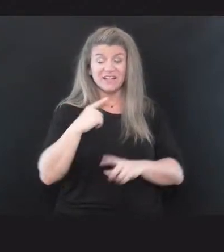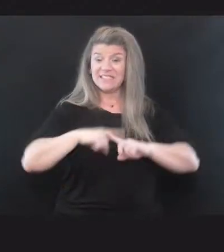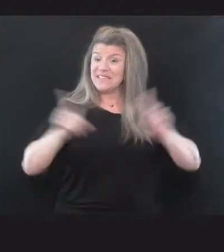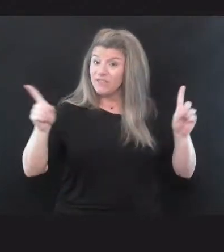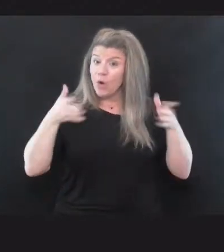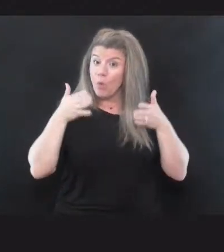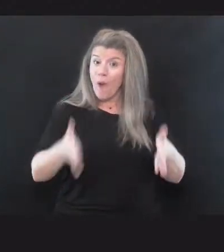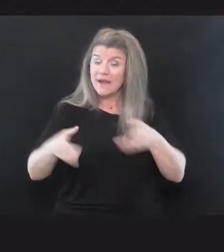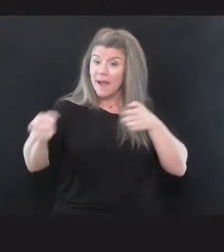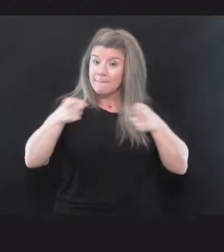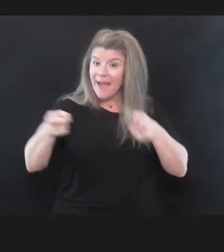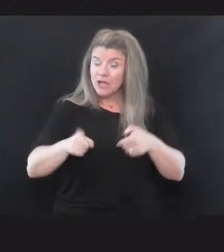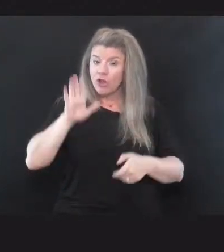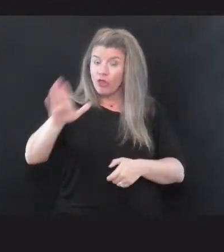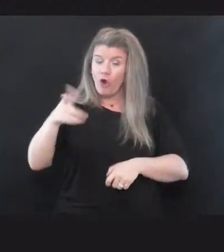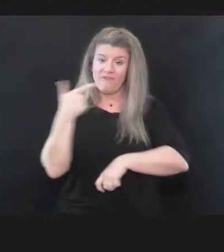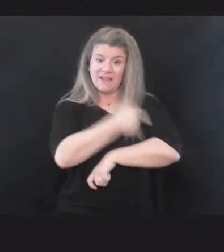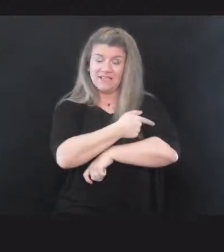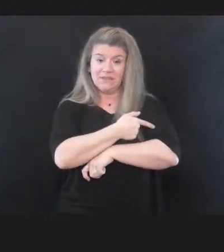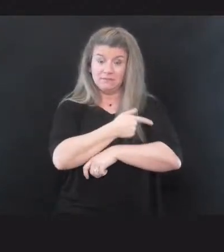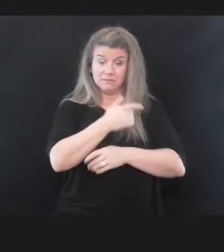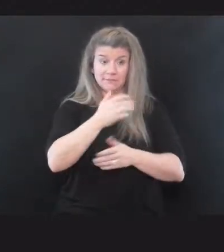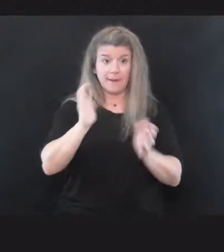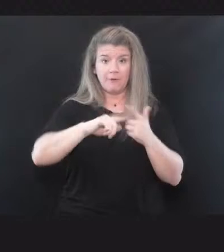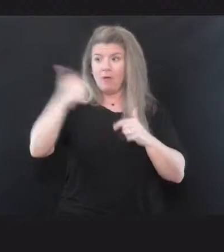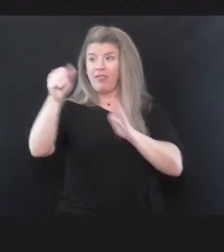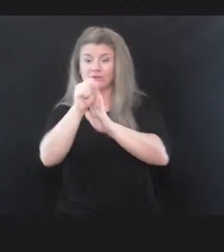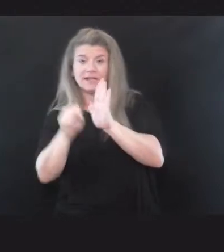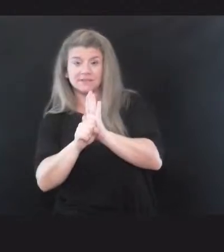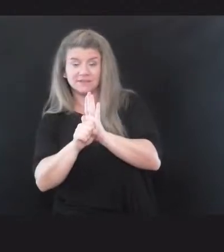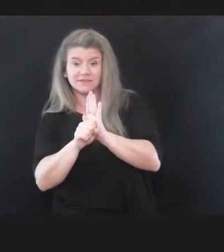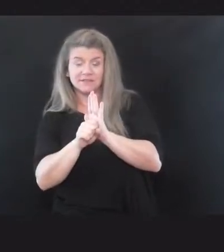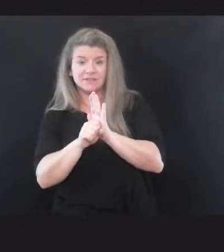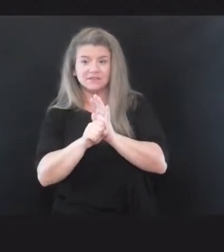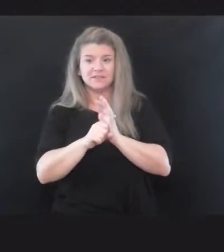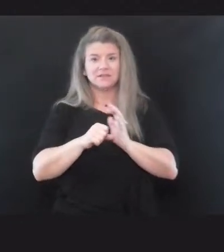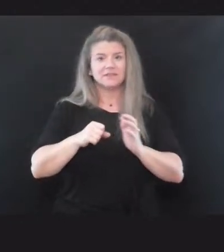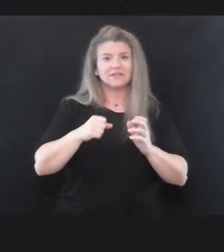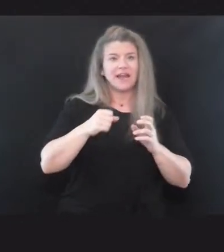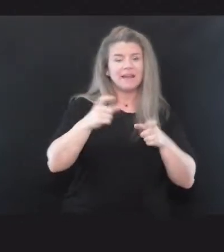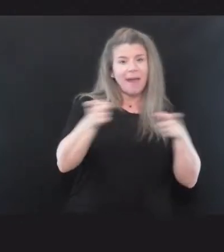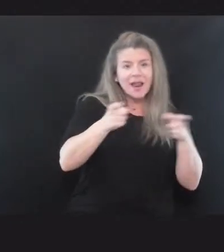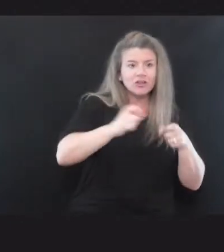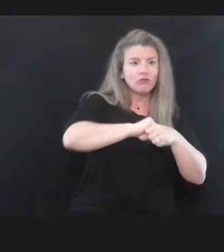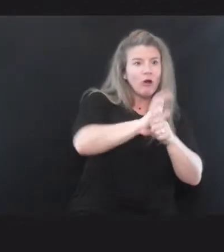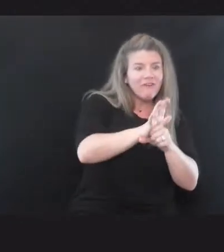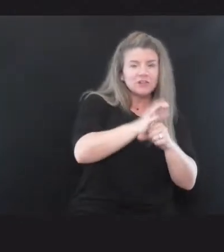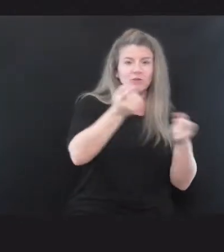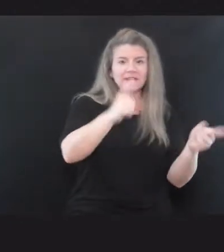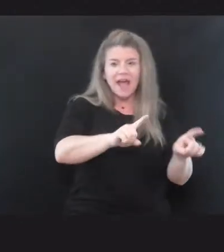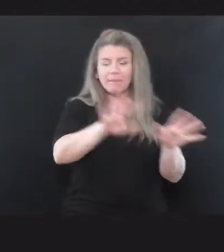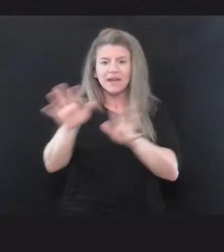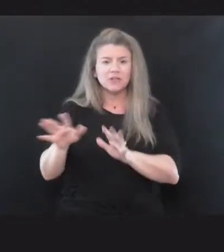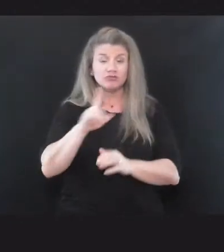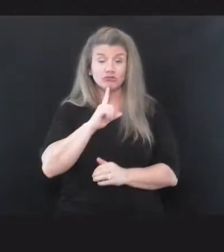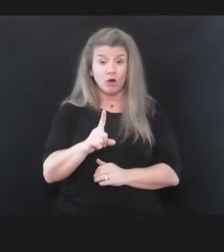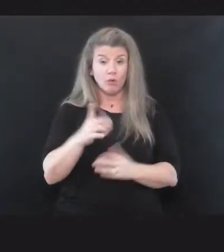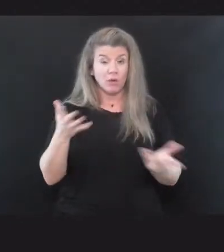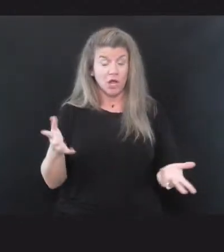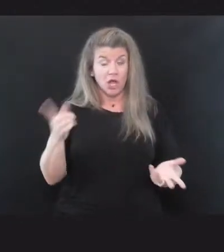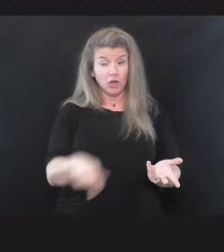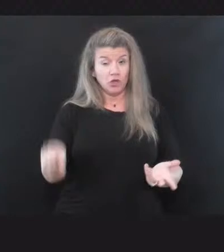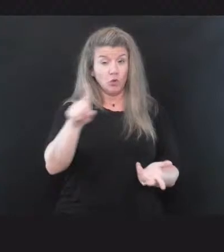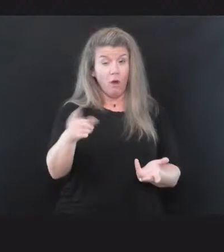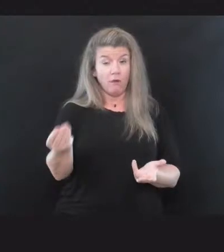different ways of managing the vaccine than some other states have taken, managing the virus and the pandemic. So if you guys